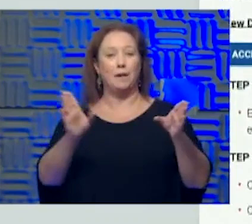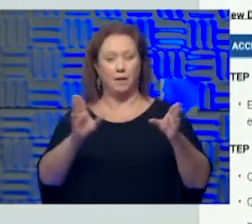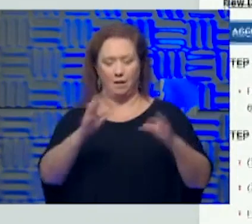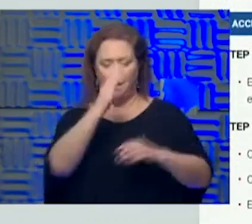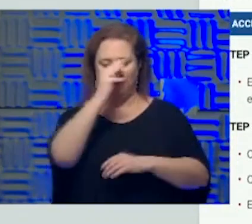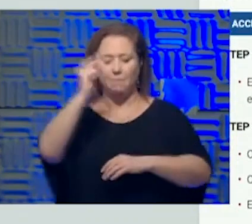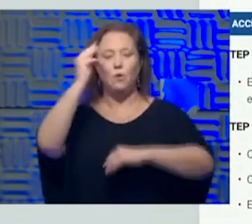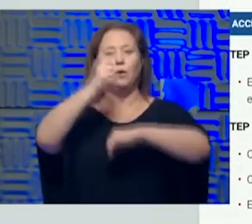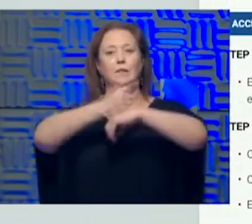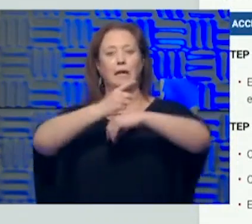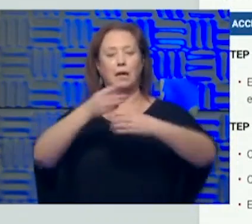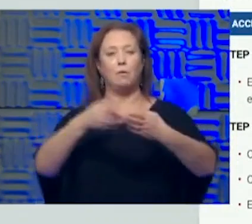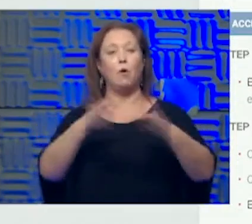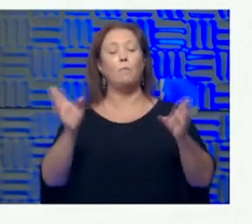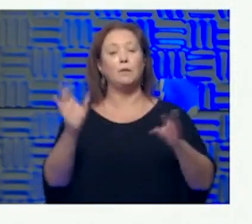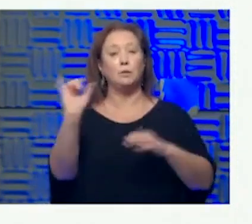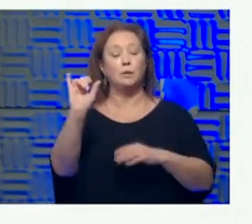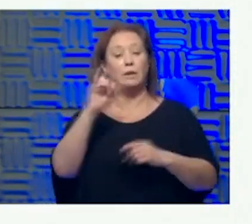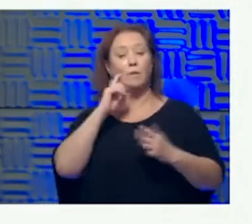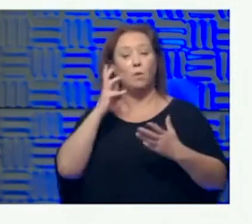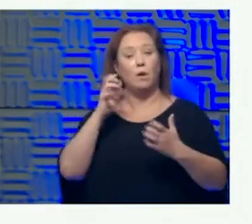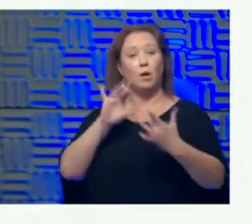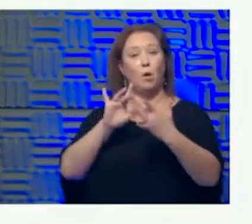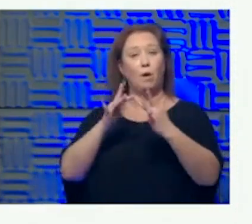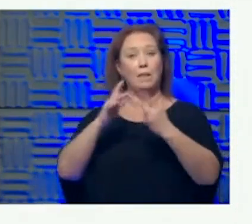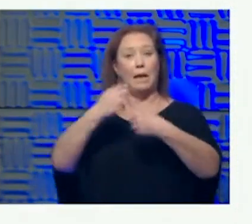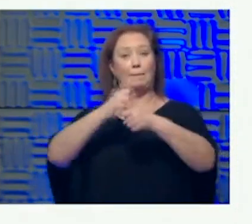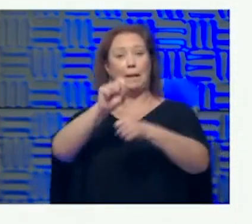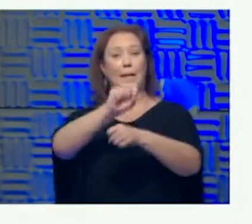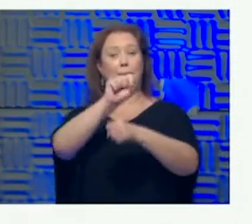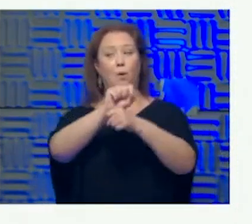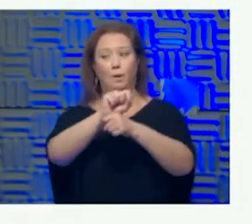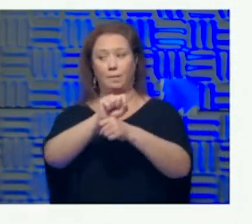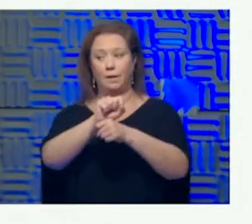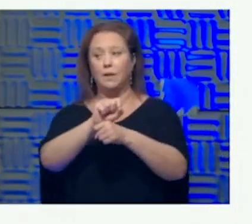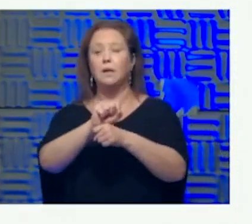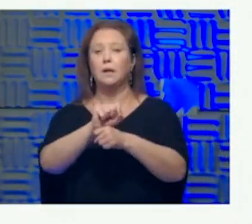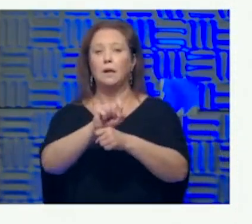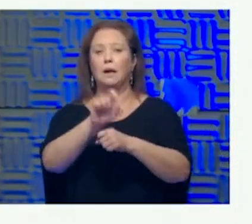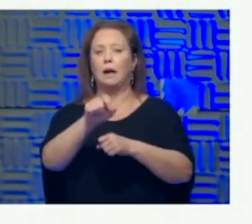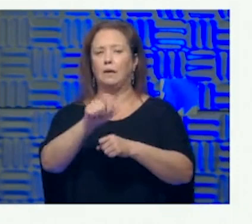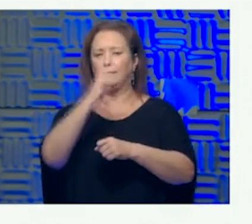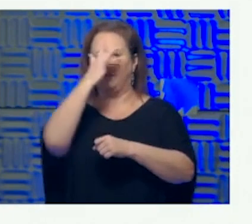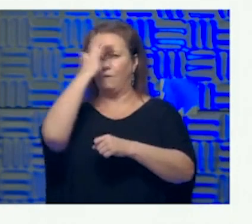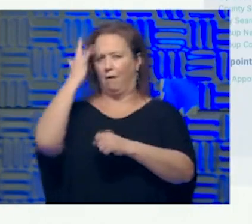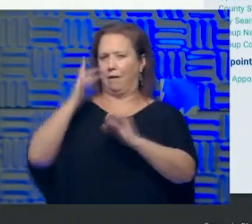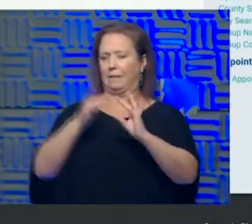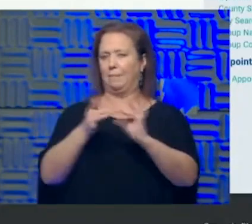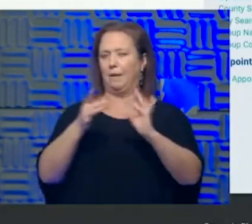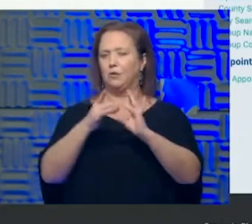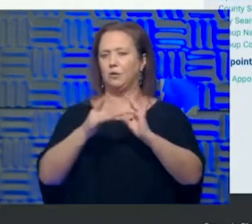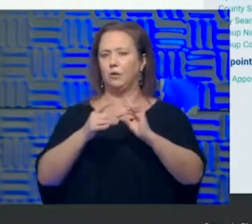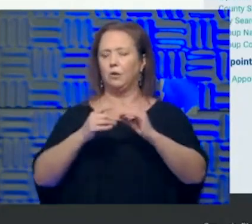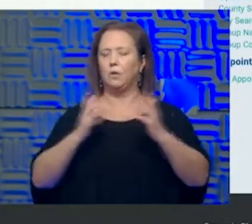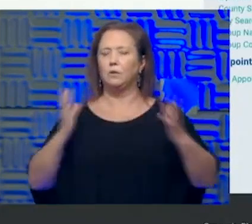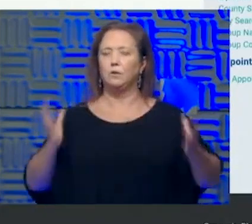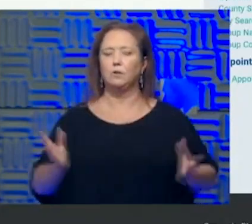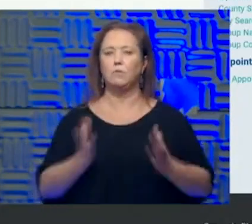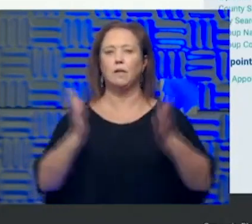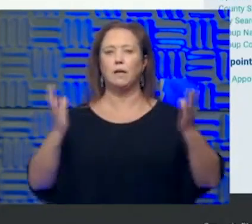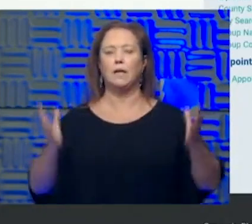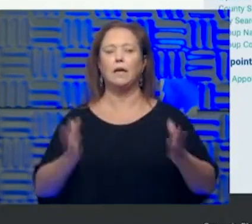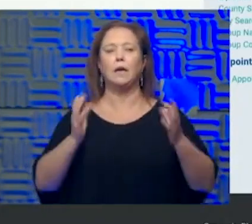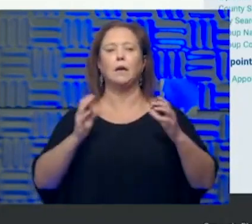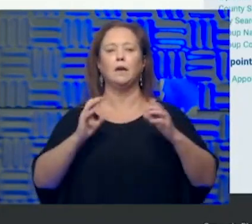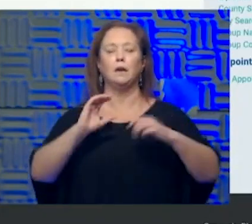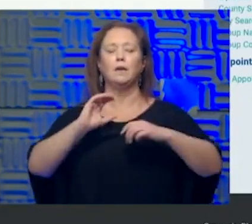Memorial Day. And so if you want to go online, make an appointment. That's something I didn't mention before. We do strongly encourage appointments right